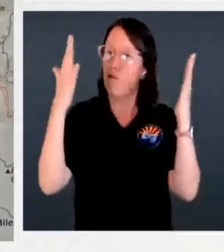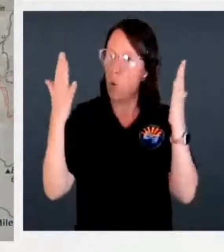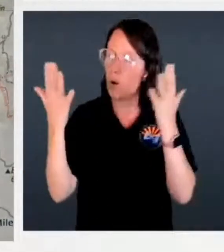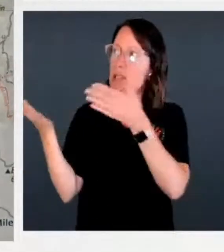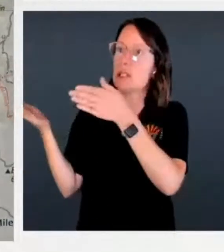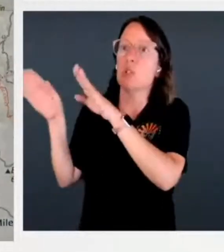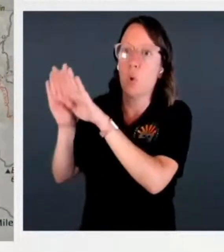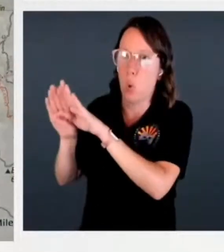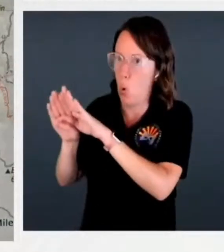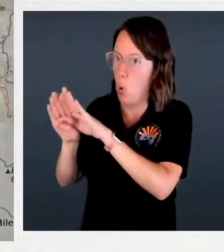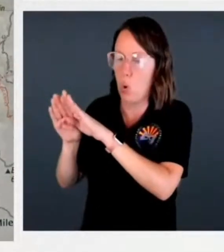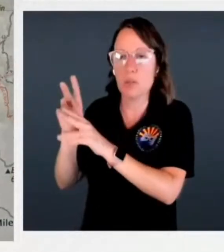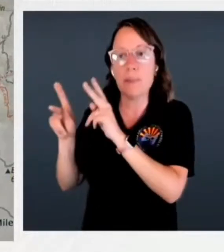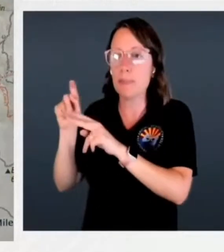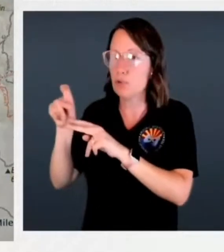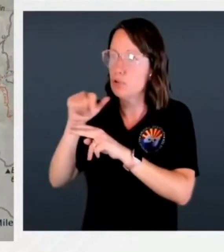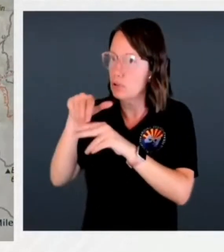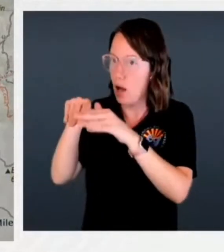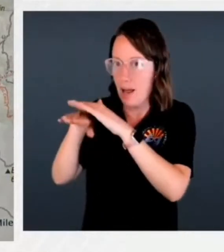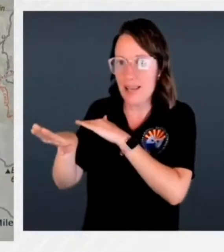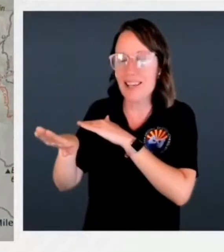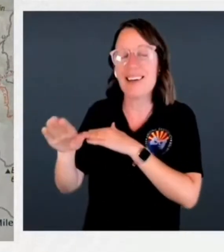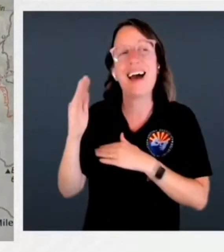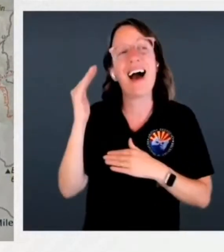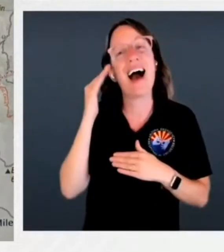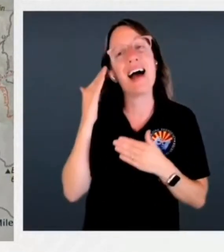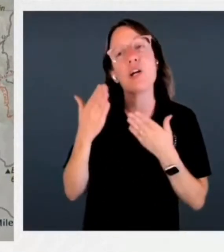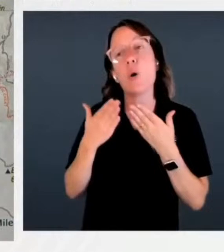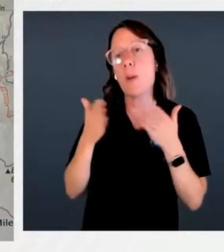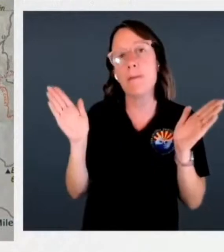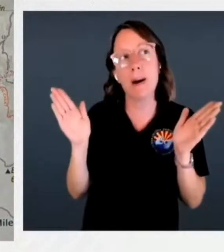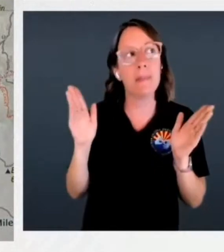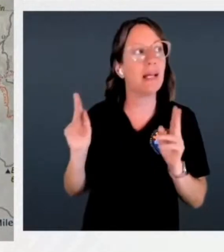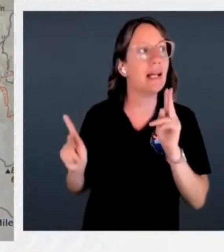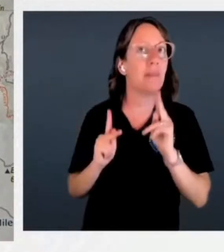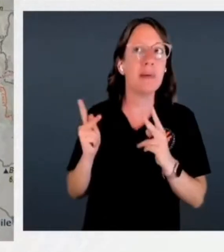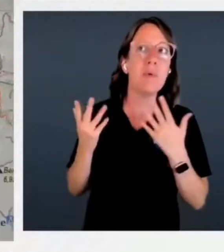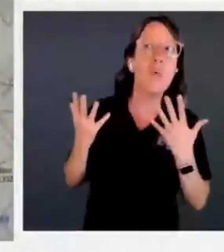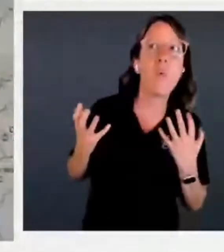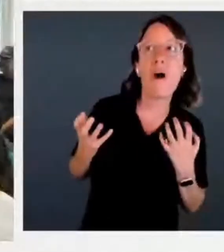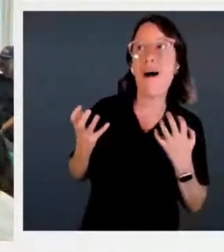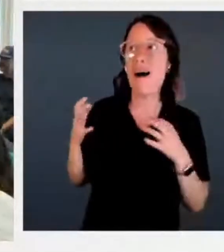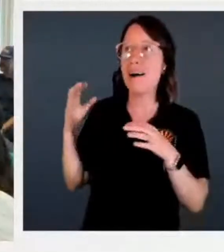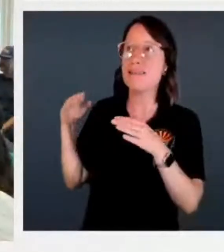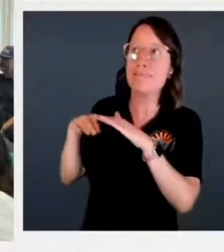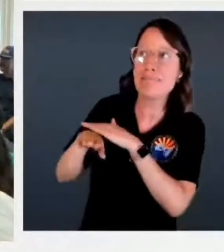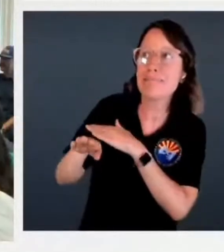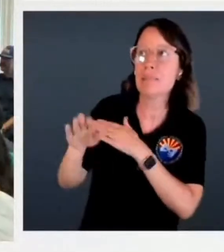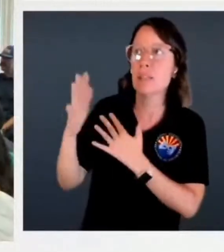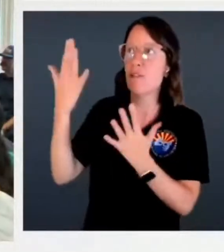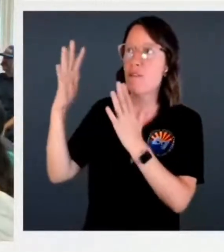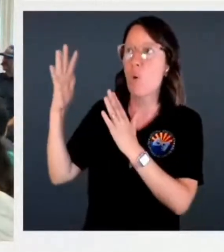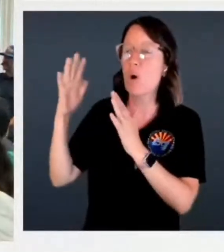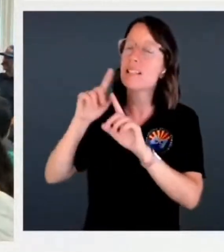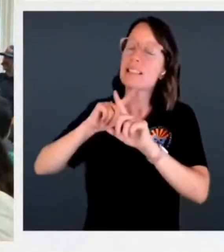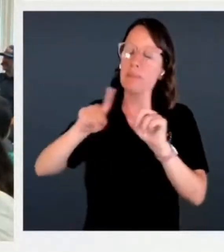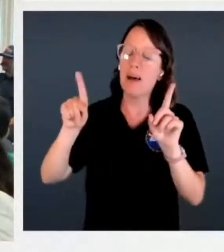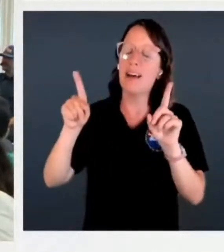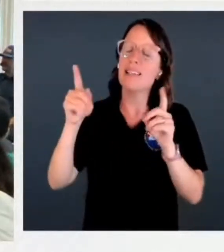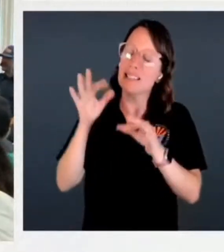closures are a little difficult to the public, but it really is critical for our success. So thank you.